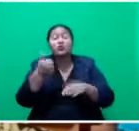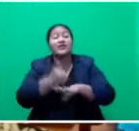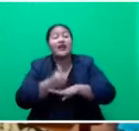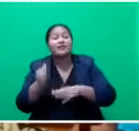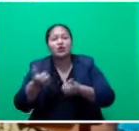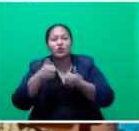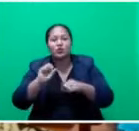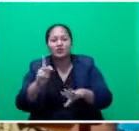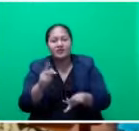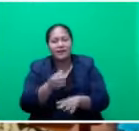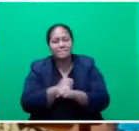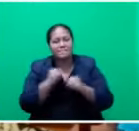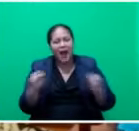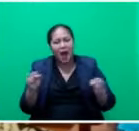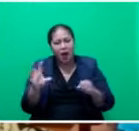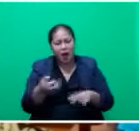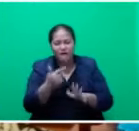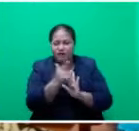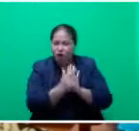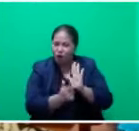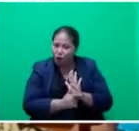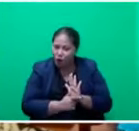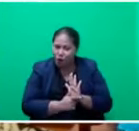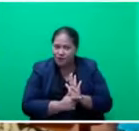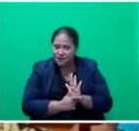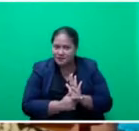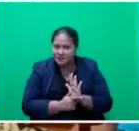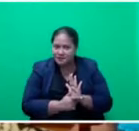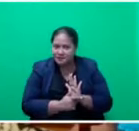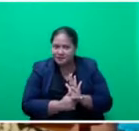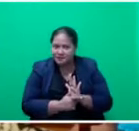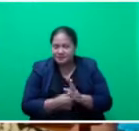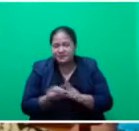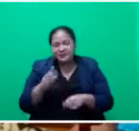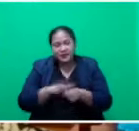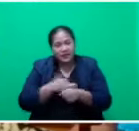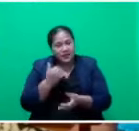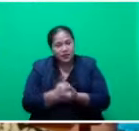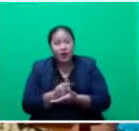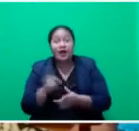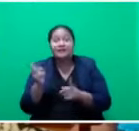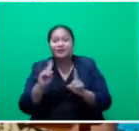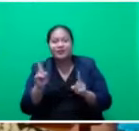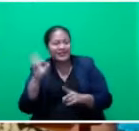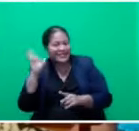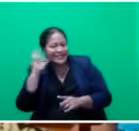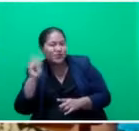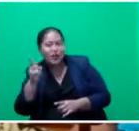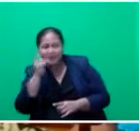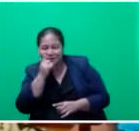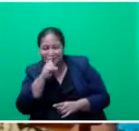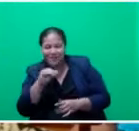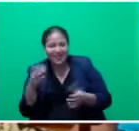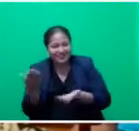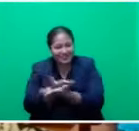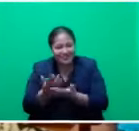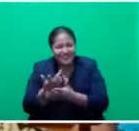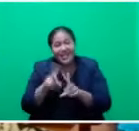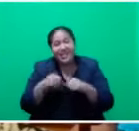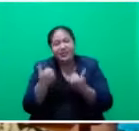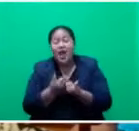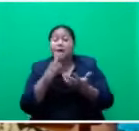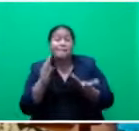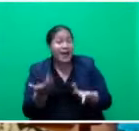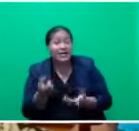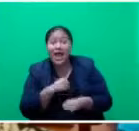and public money to deliver the solutions our people have discussed and agreed. Our current government, unfortunately, Mr.